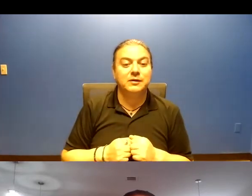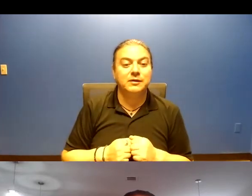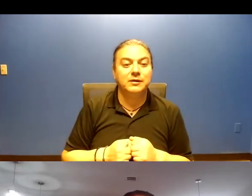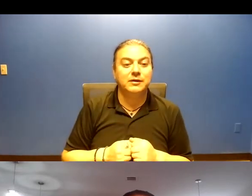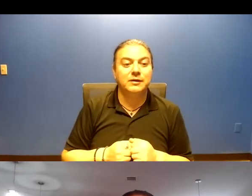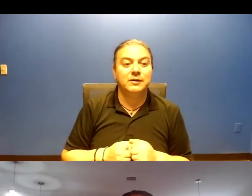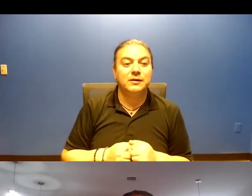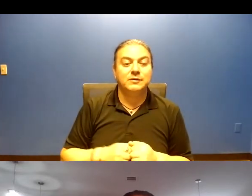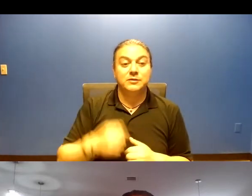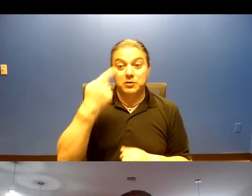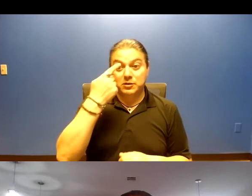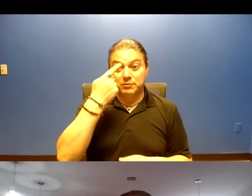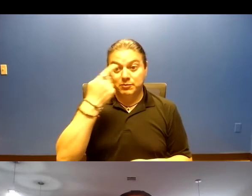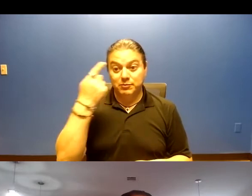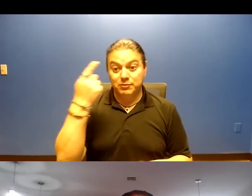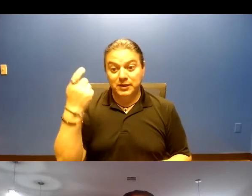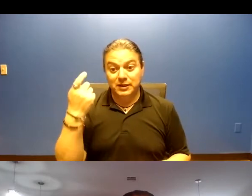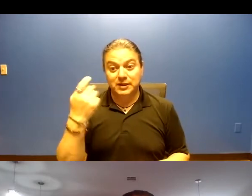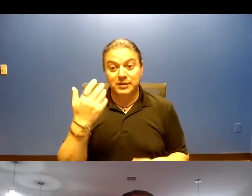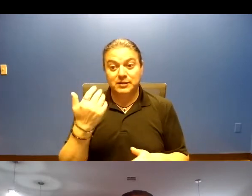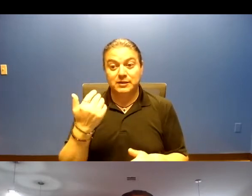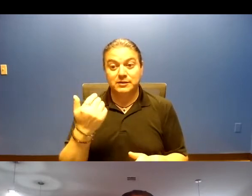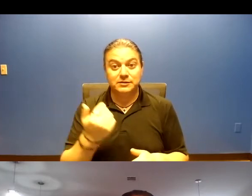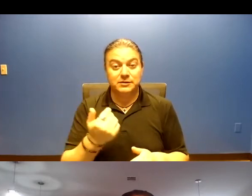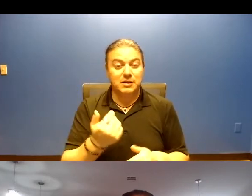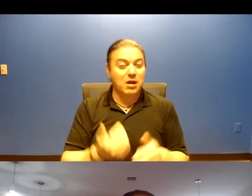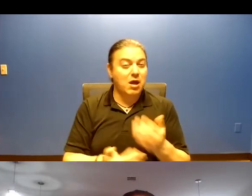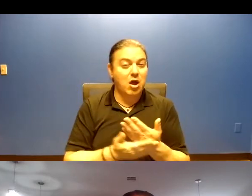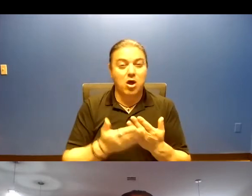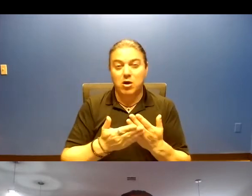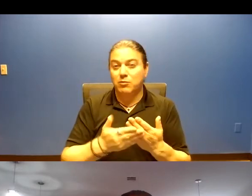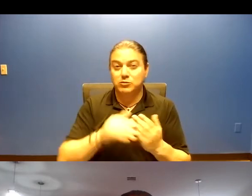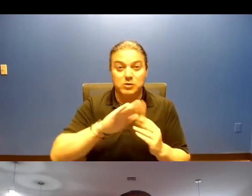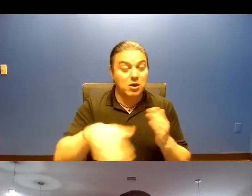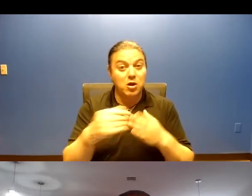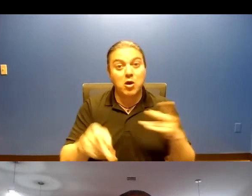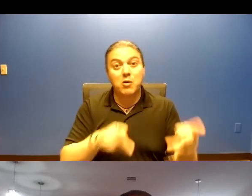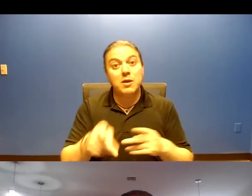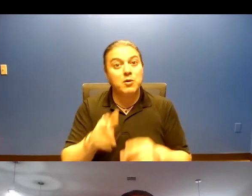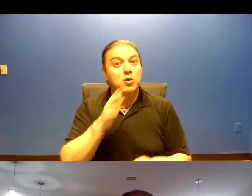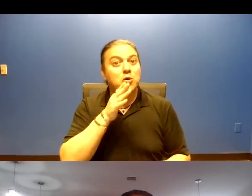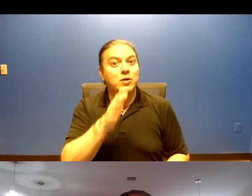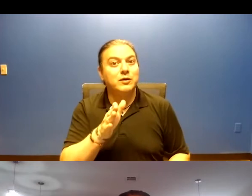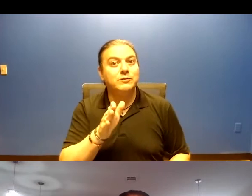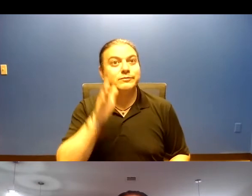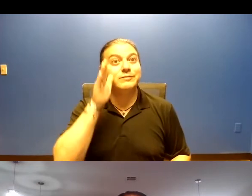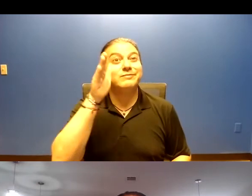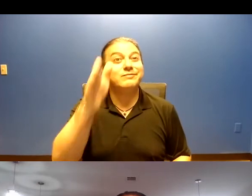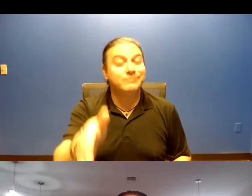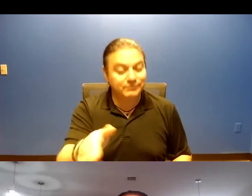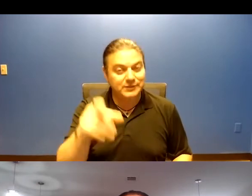So because nearly everyone, nearly all of us will eventually need assistive devices when we're